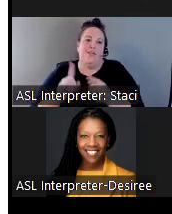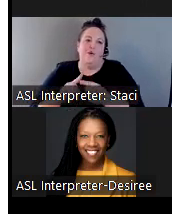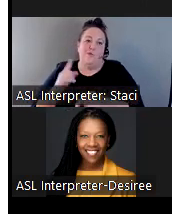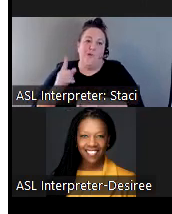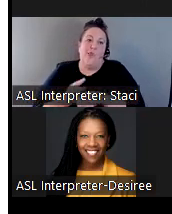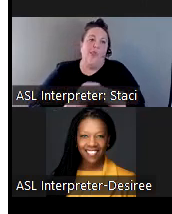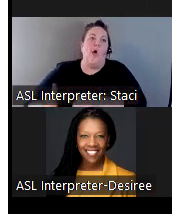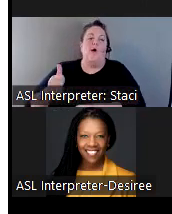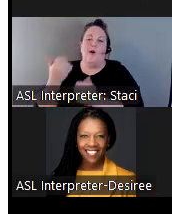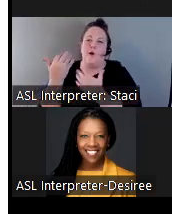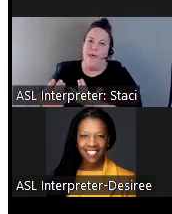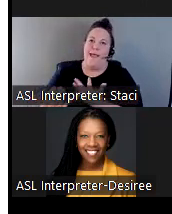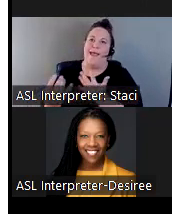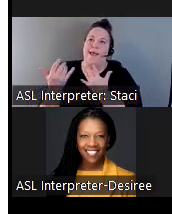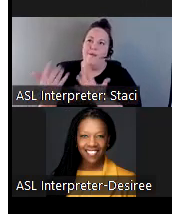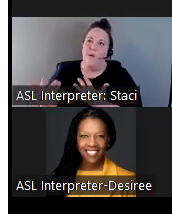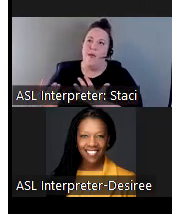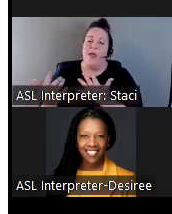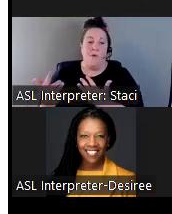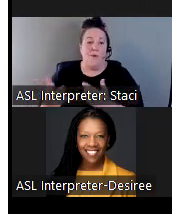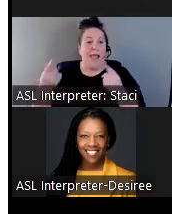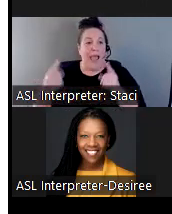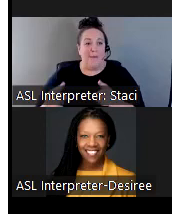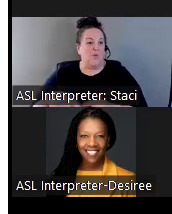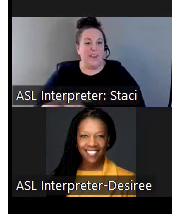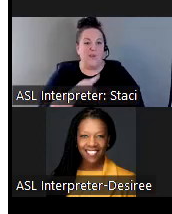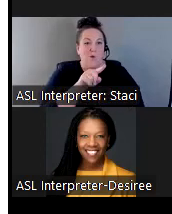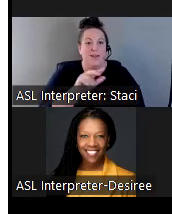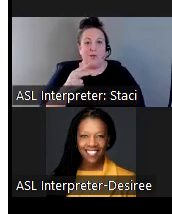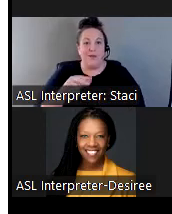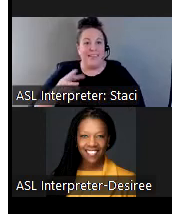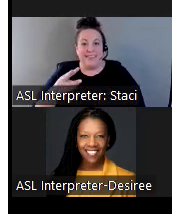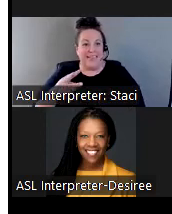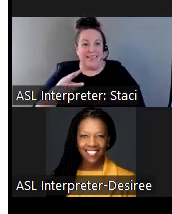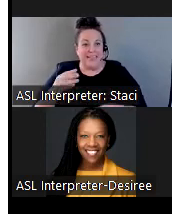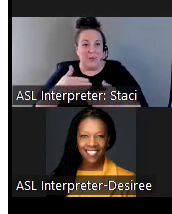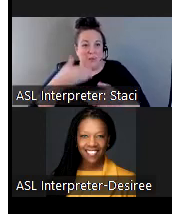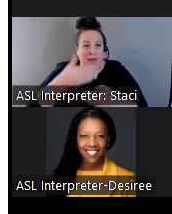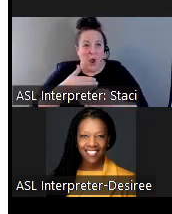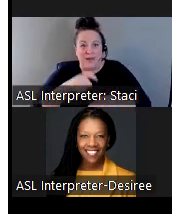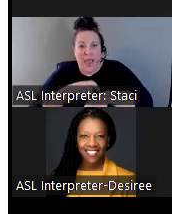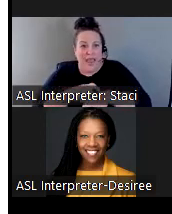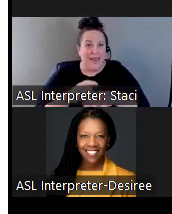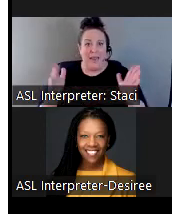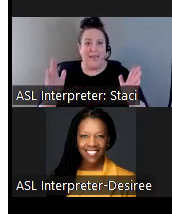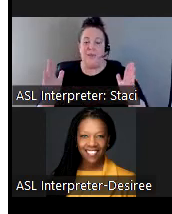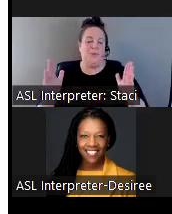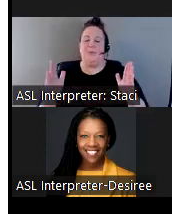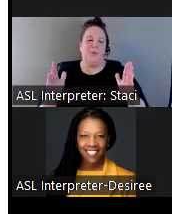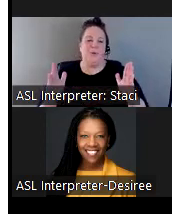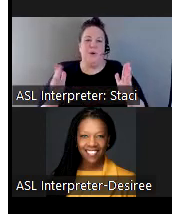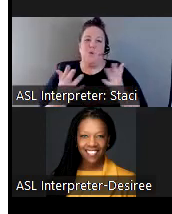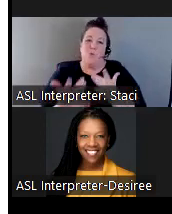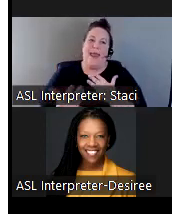times. And when we want to get them in that window, that 1-3-6 window, The wait times really